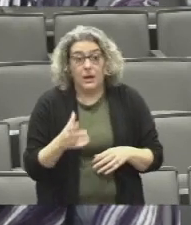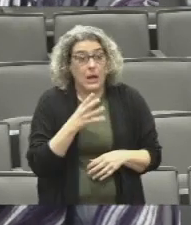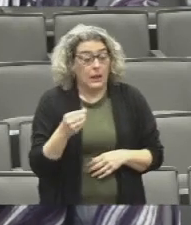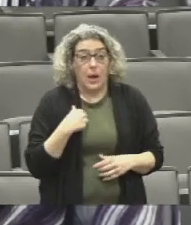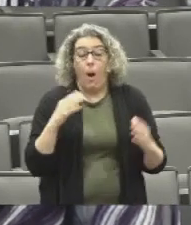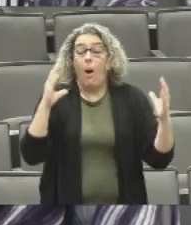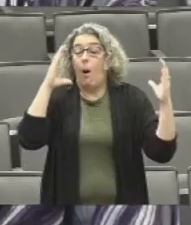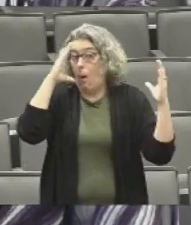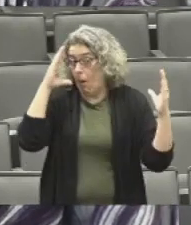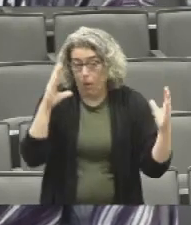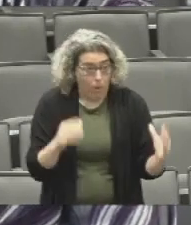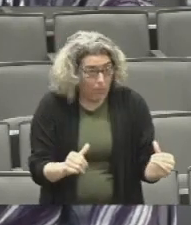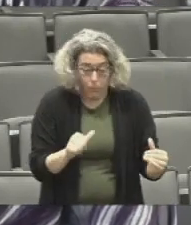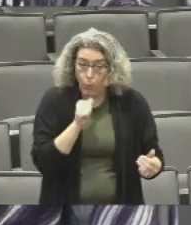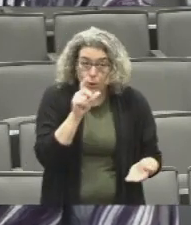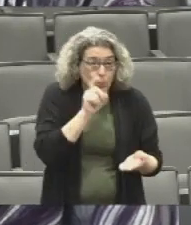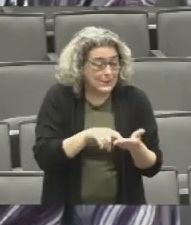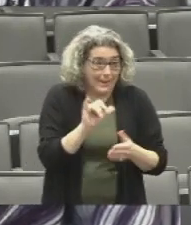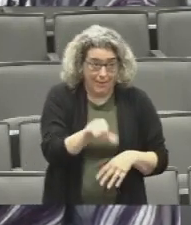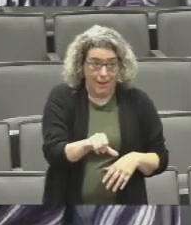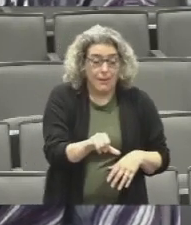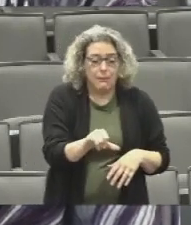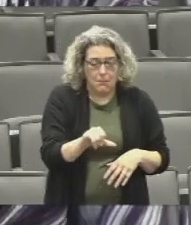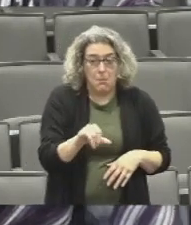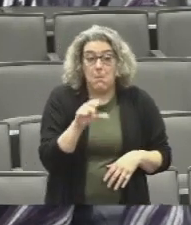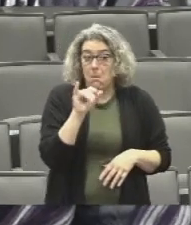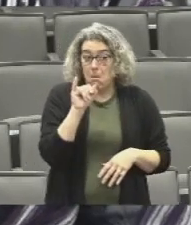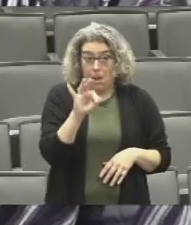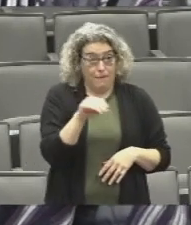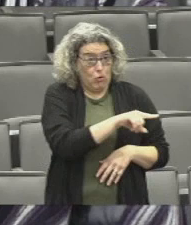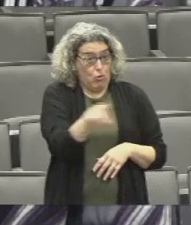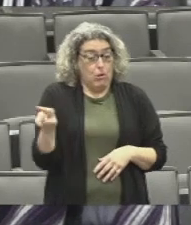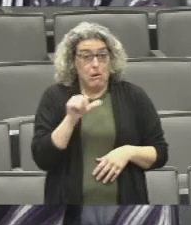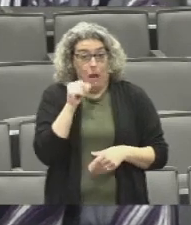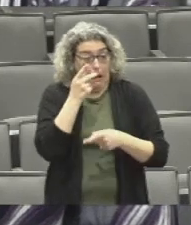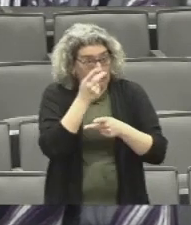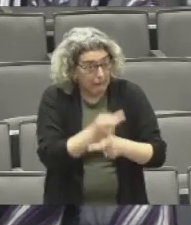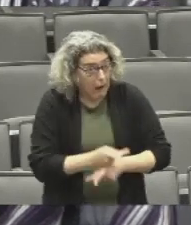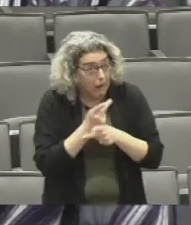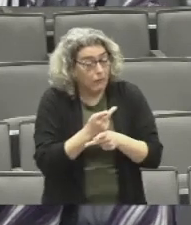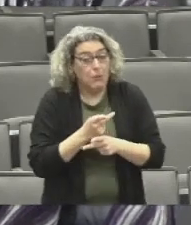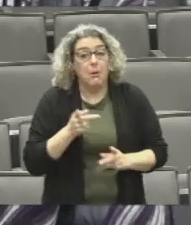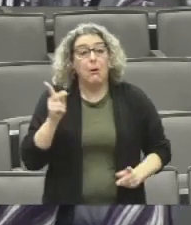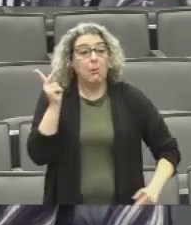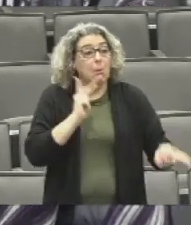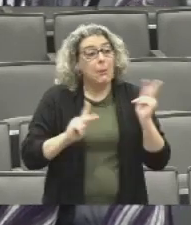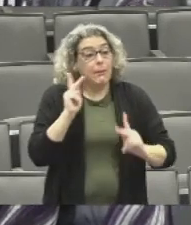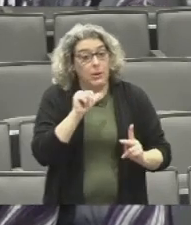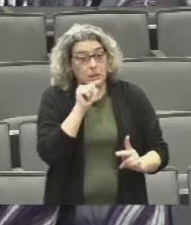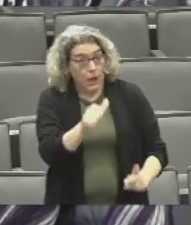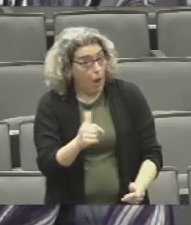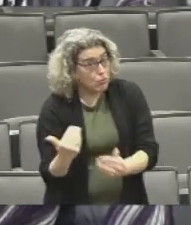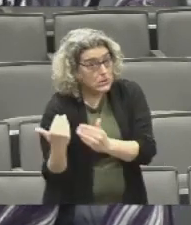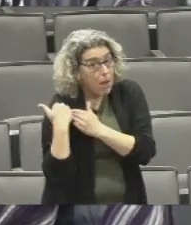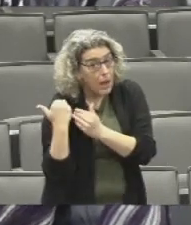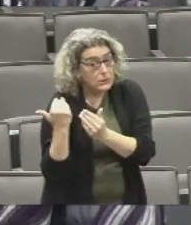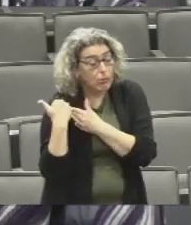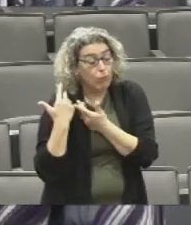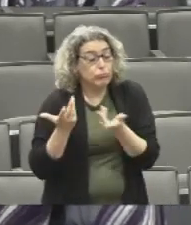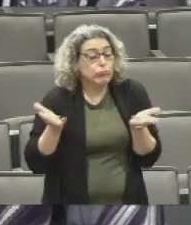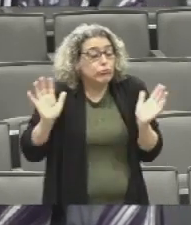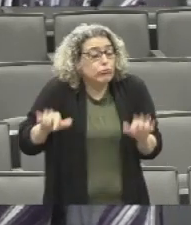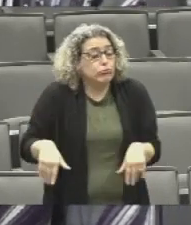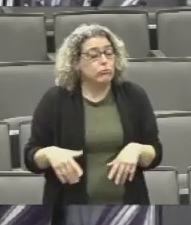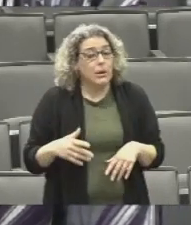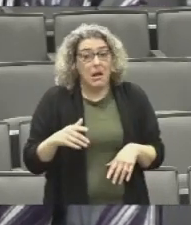we are seeing, but if we are not careful, and if not everybody is taking their own responsibility in regards